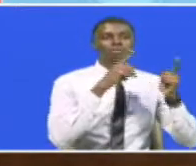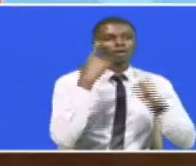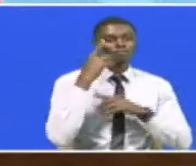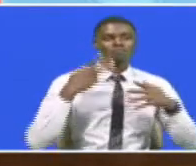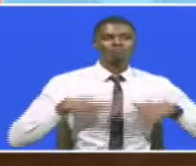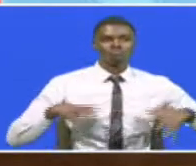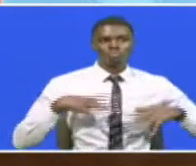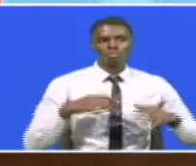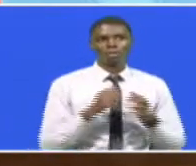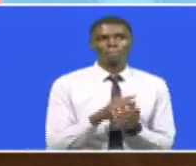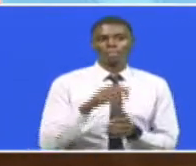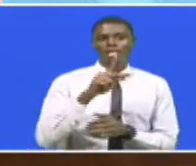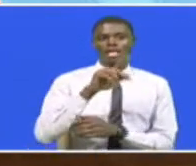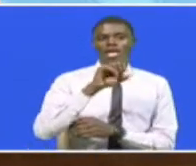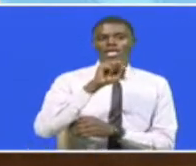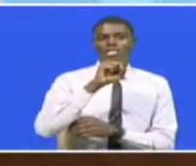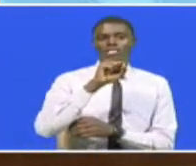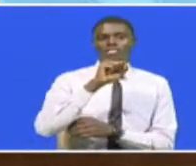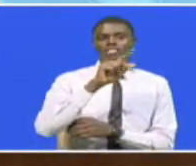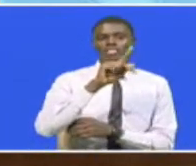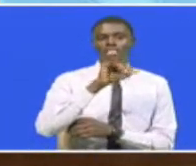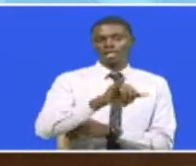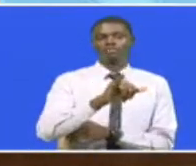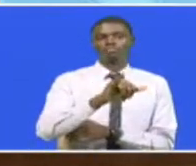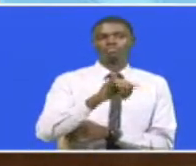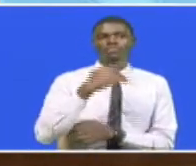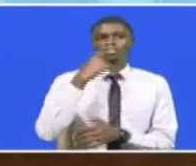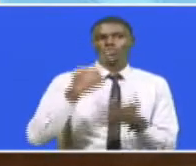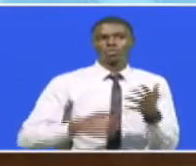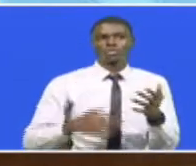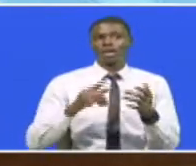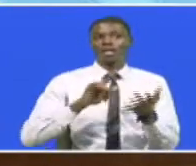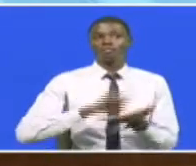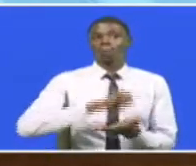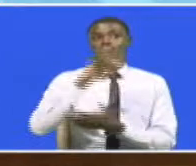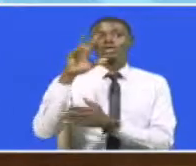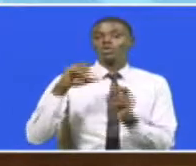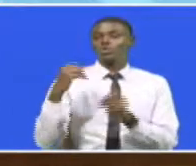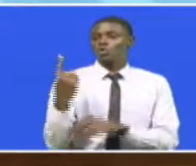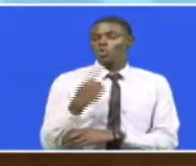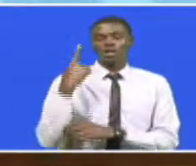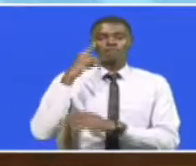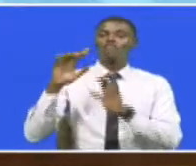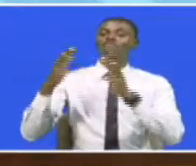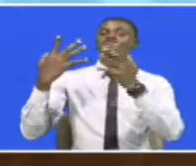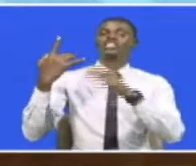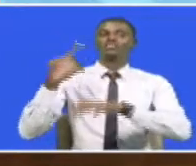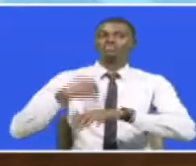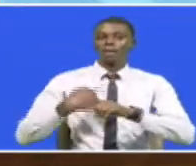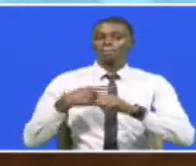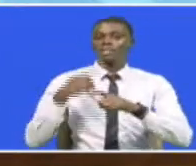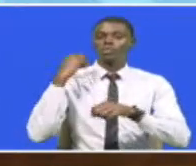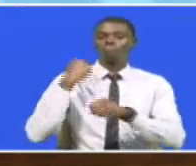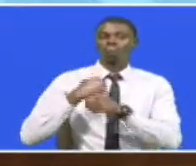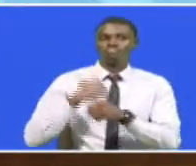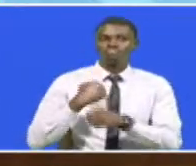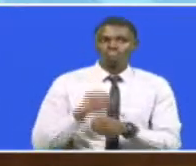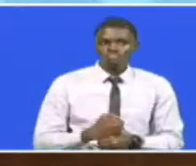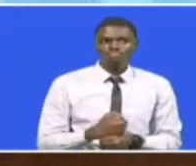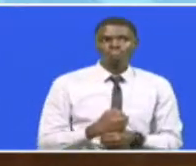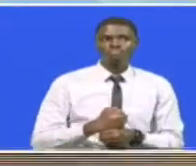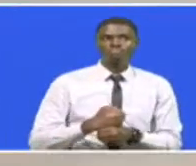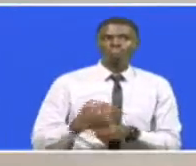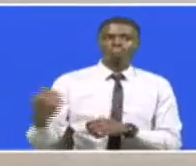passengers. Skyward Express and the Kenya Airports Authority say the flights aren't only for the festive season, but will operate throughout the